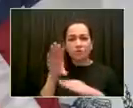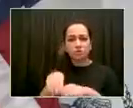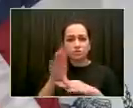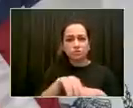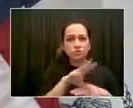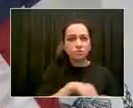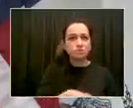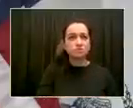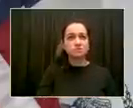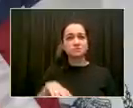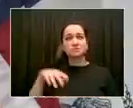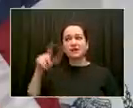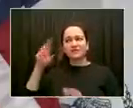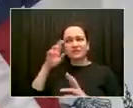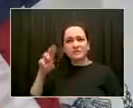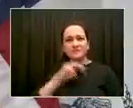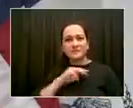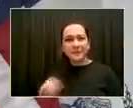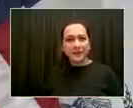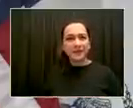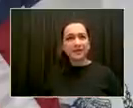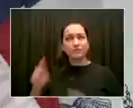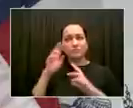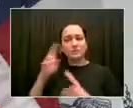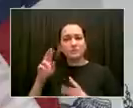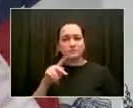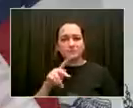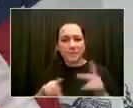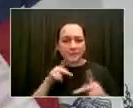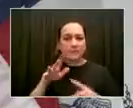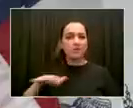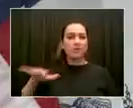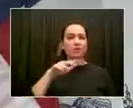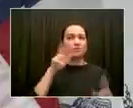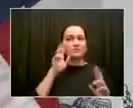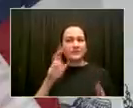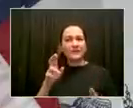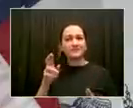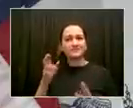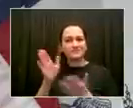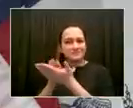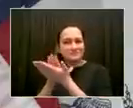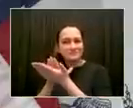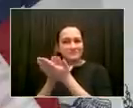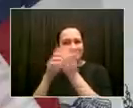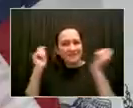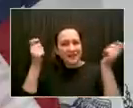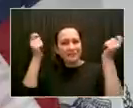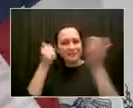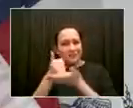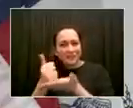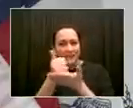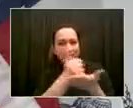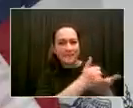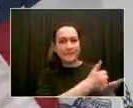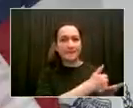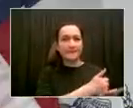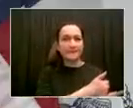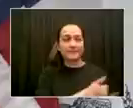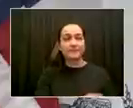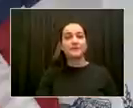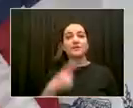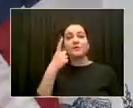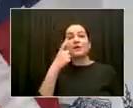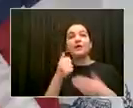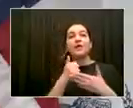need to happen and often haven't. But restoring local control is absolutely necessary here. And I would have said